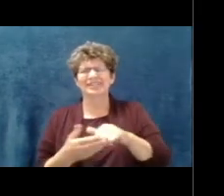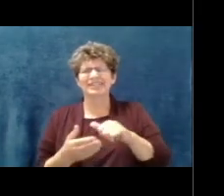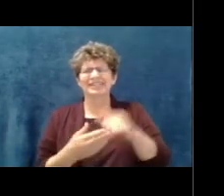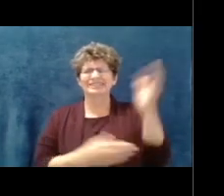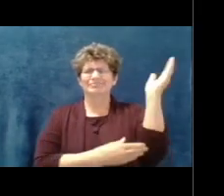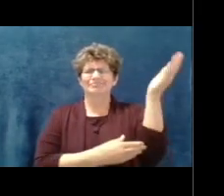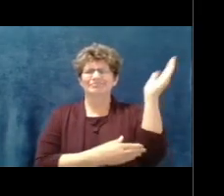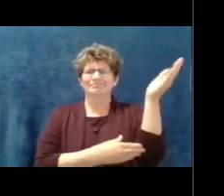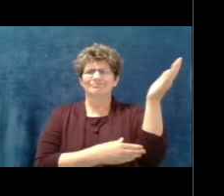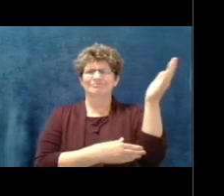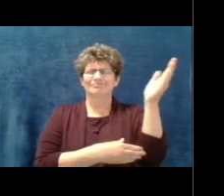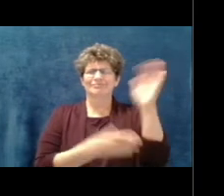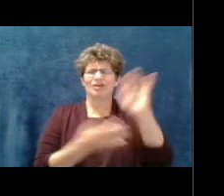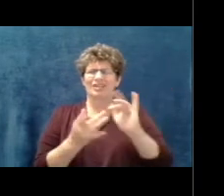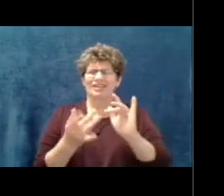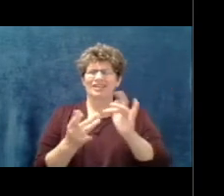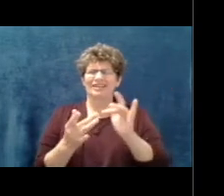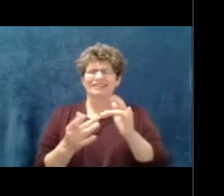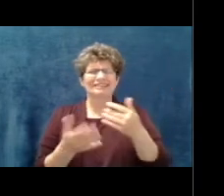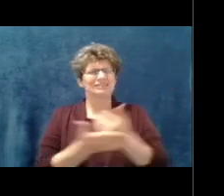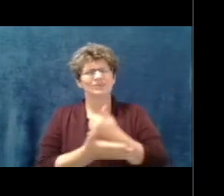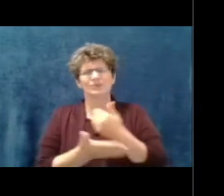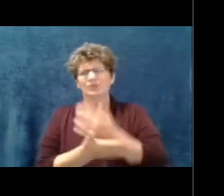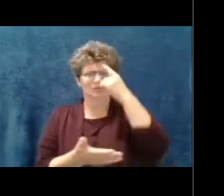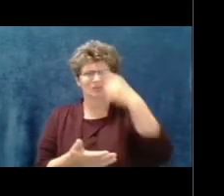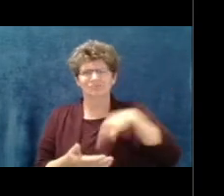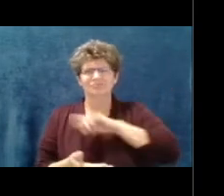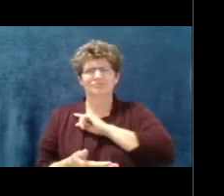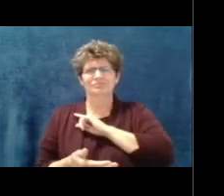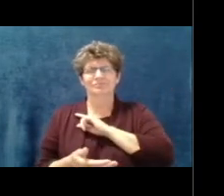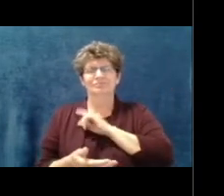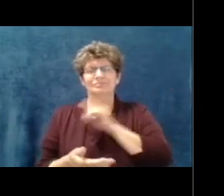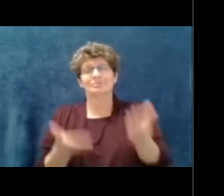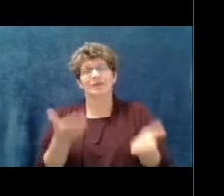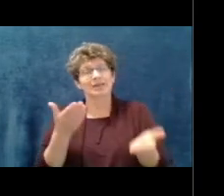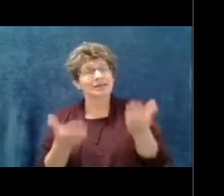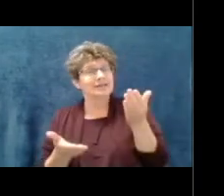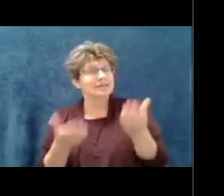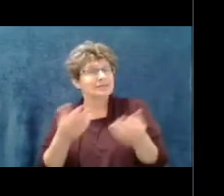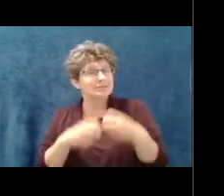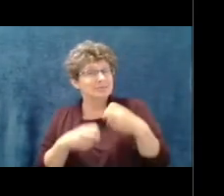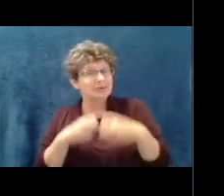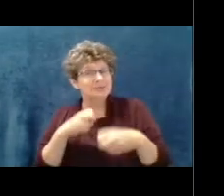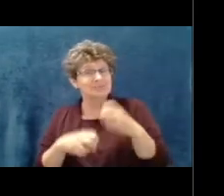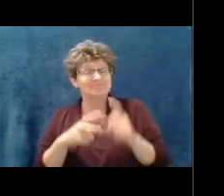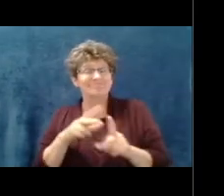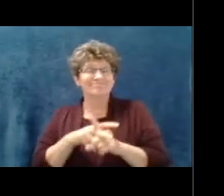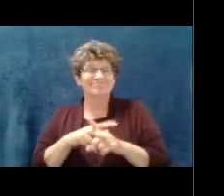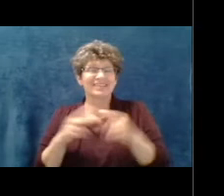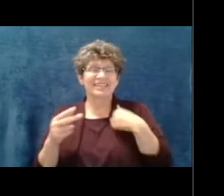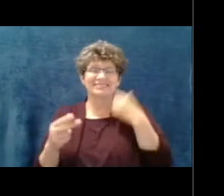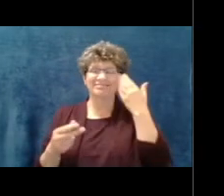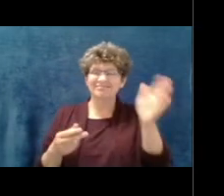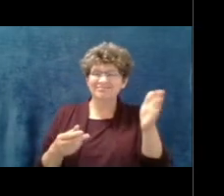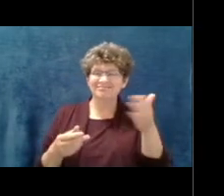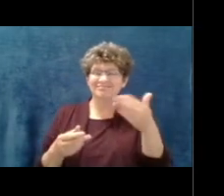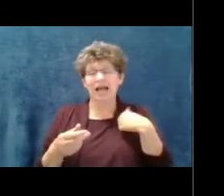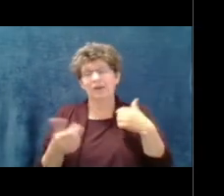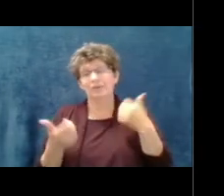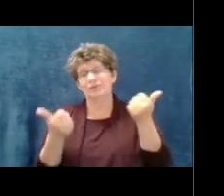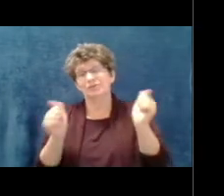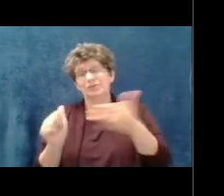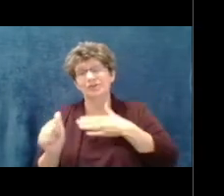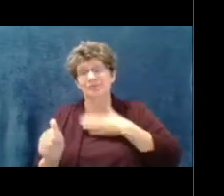of getting a little bit more used to it, but could be a couple headaches. I'll do my best. We'll see where things go. I know we have wonderful tech